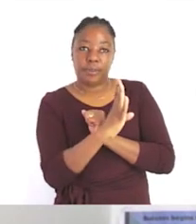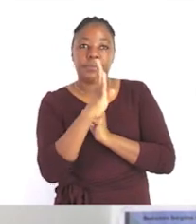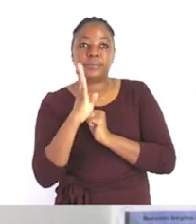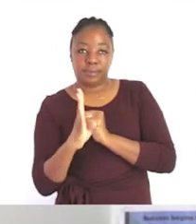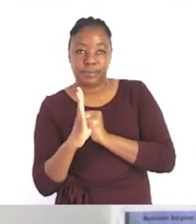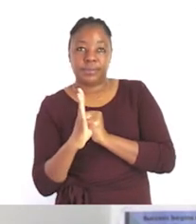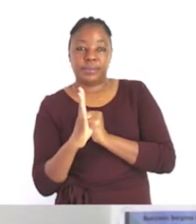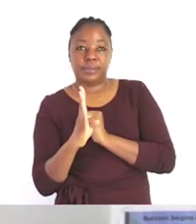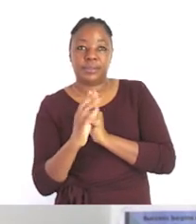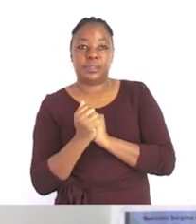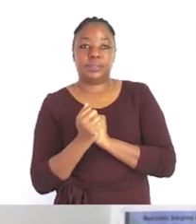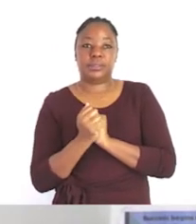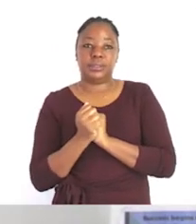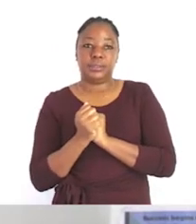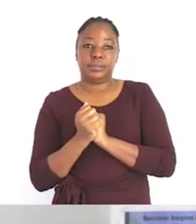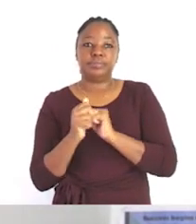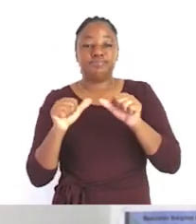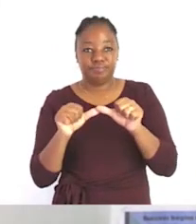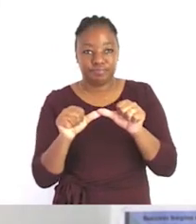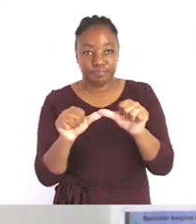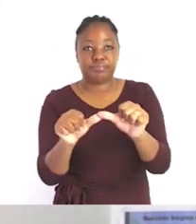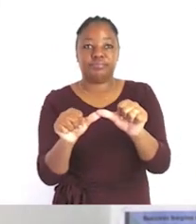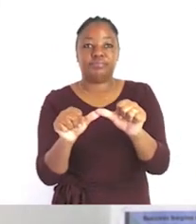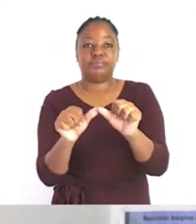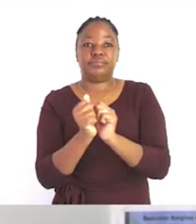44. Let us continue counting.